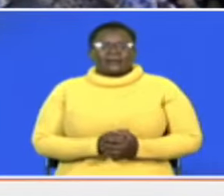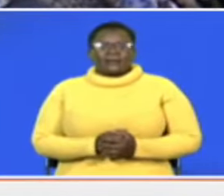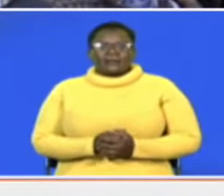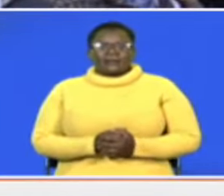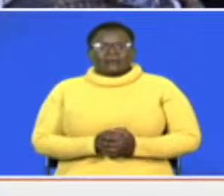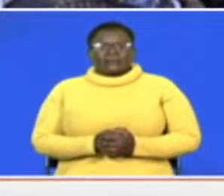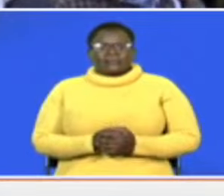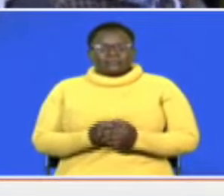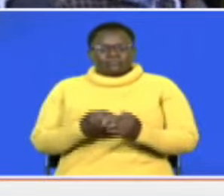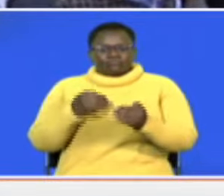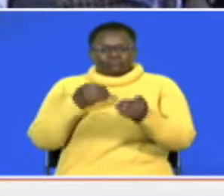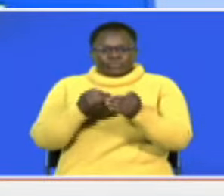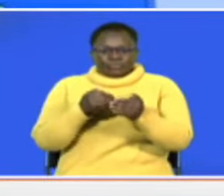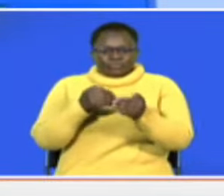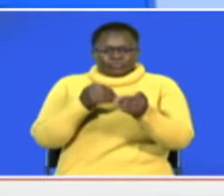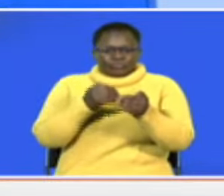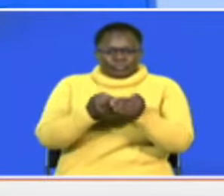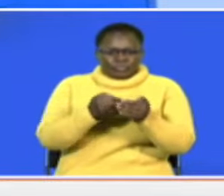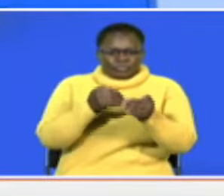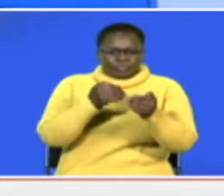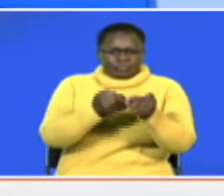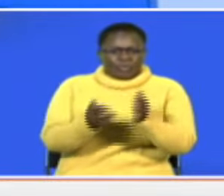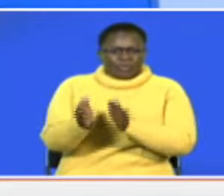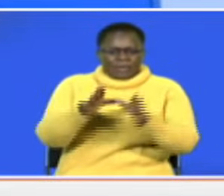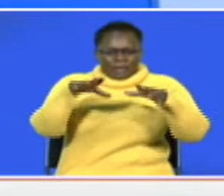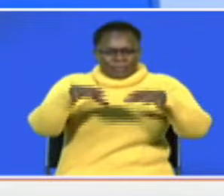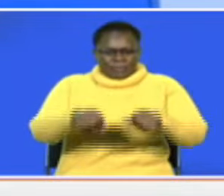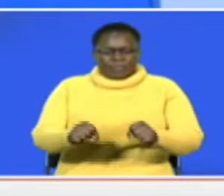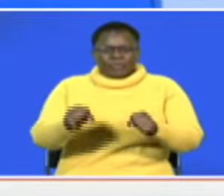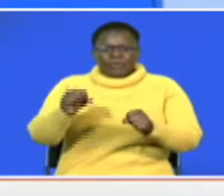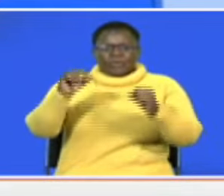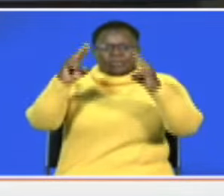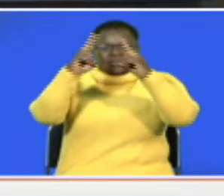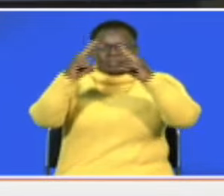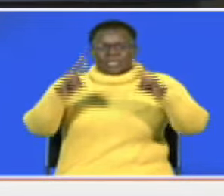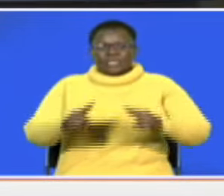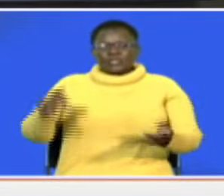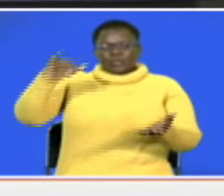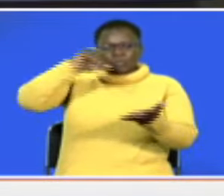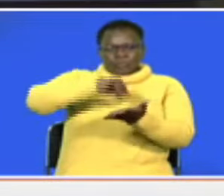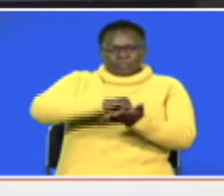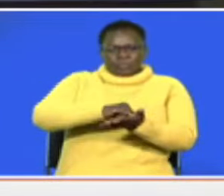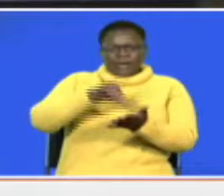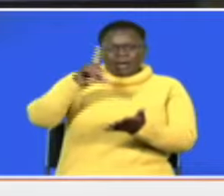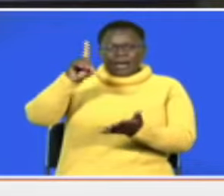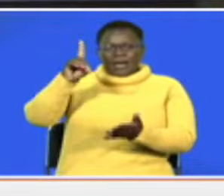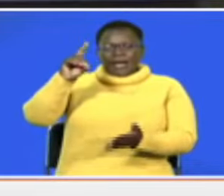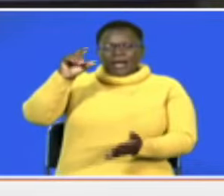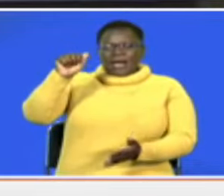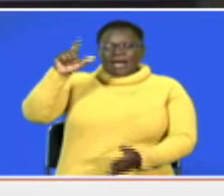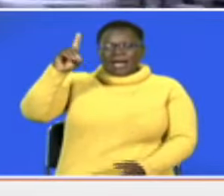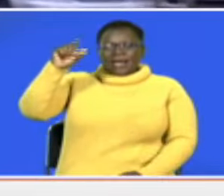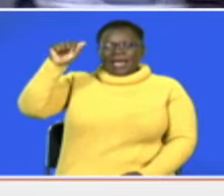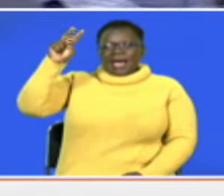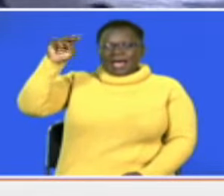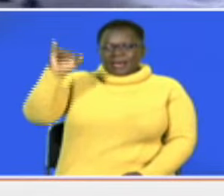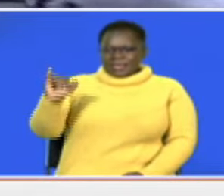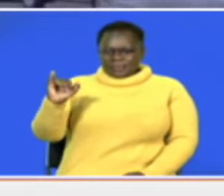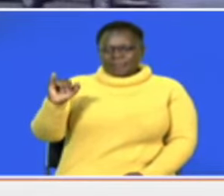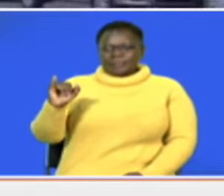As the clock ticks closer to the planned takeover of Jomo Kenyatta International Airport by Adani Airport Holdings